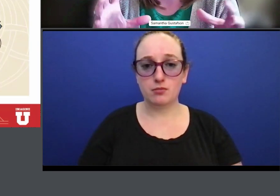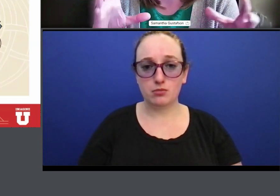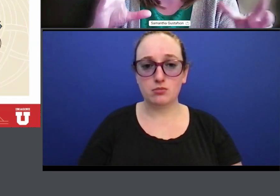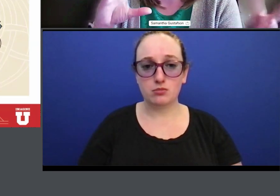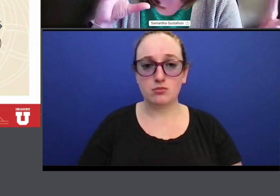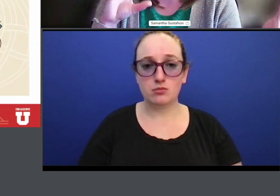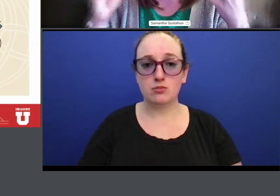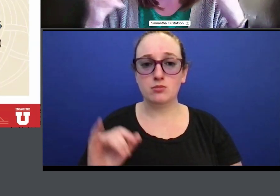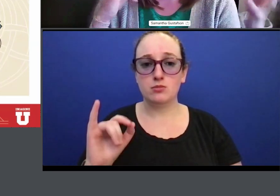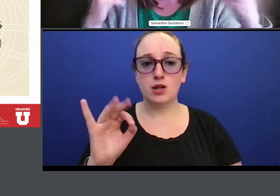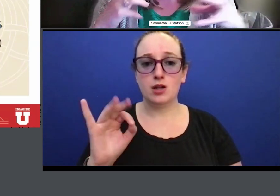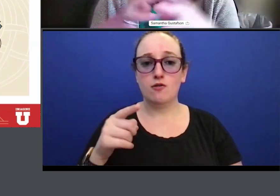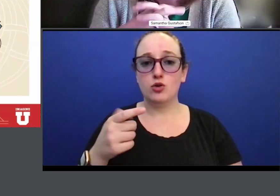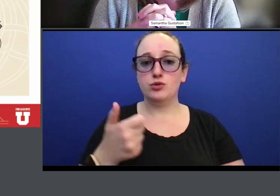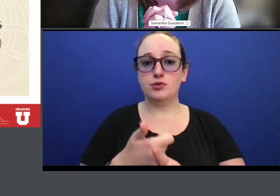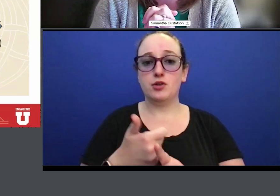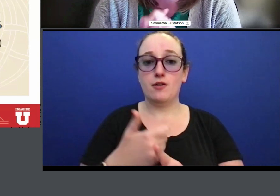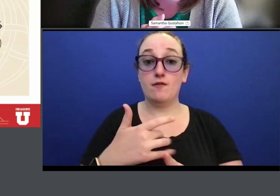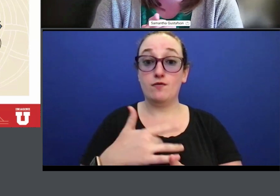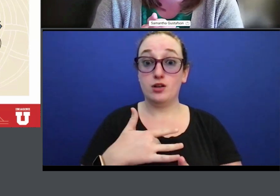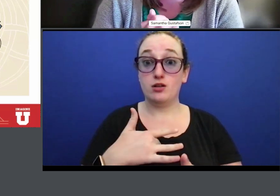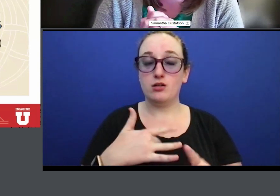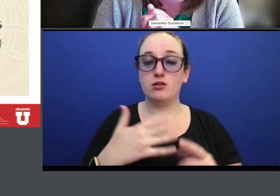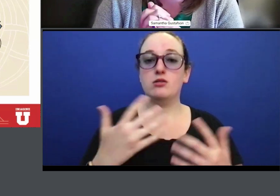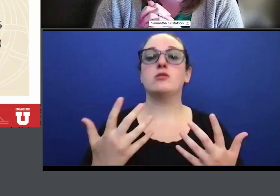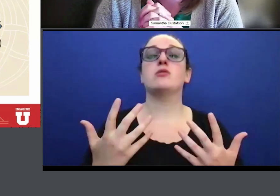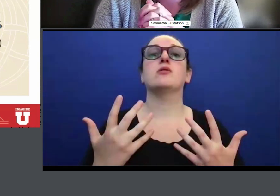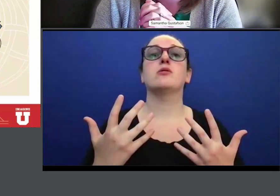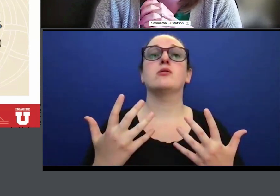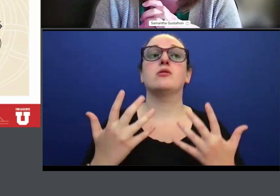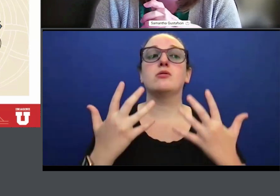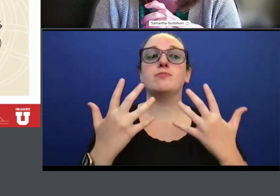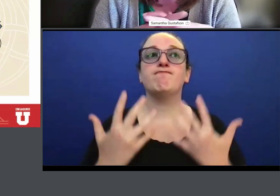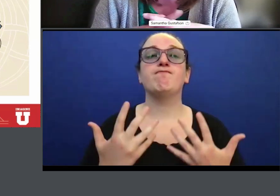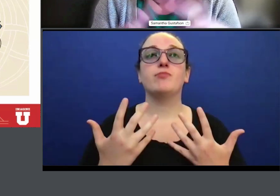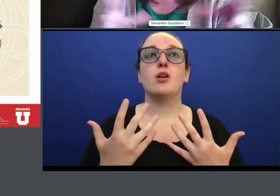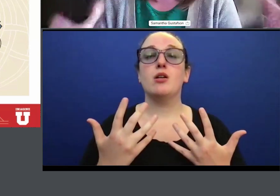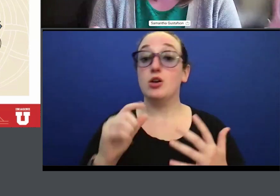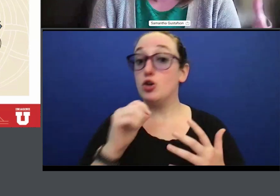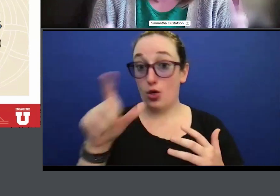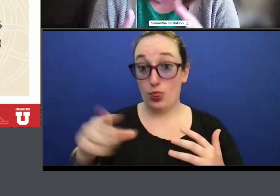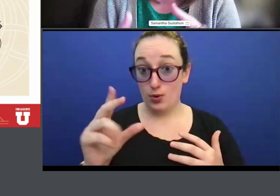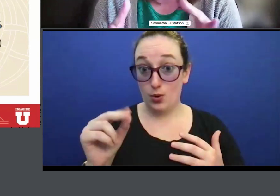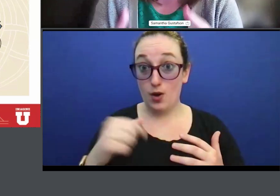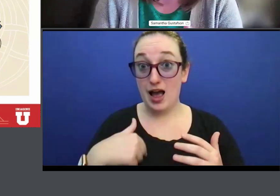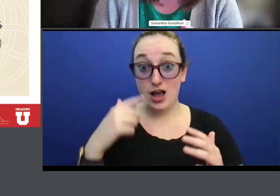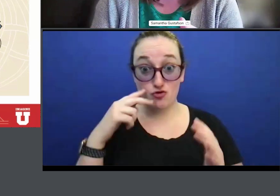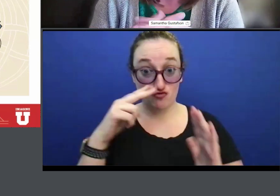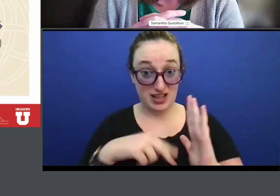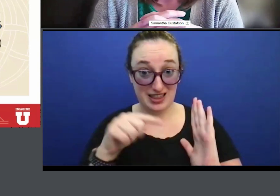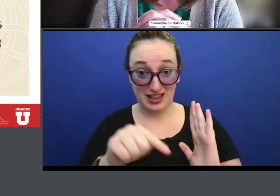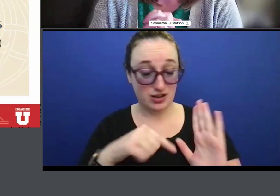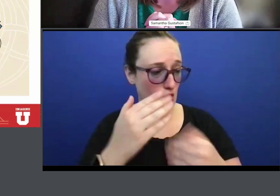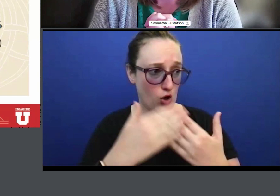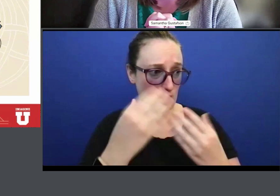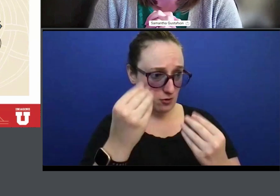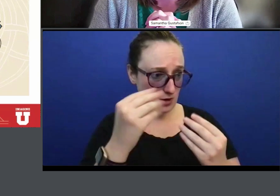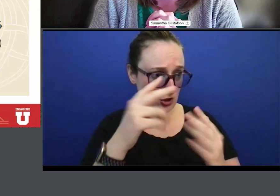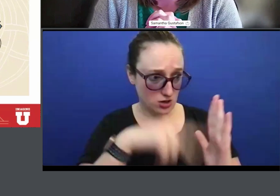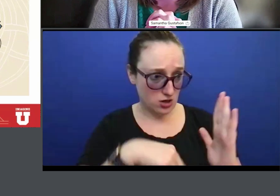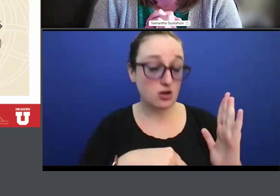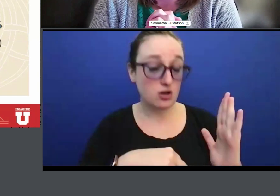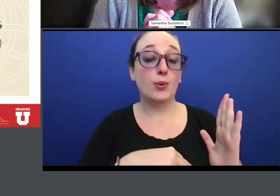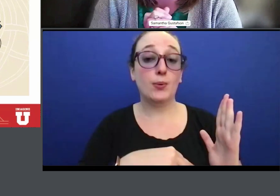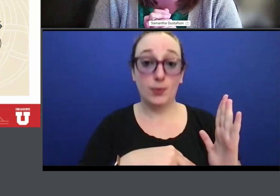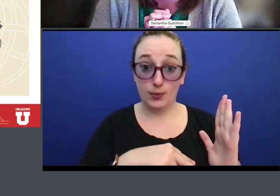so if you're starting to feel really discouraged, you're not alone. When I look at this body of literature as a whole, it's amazing to